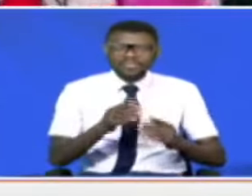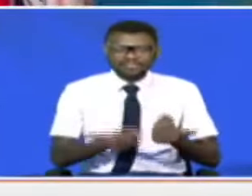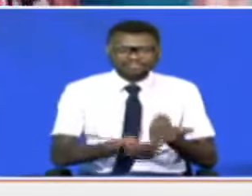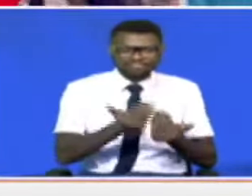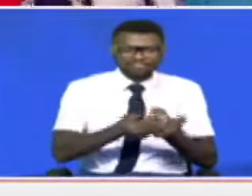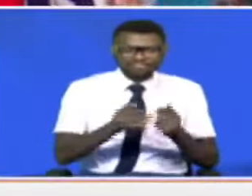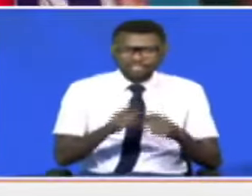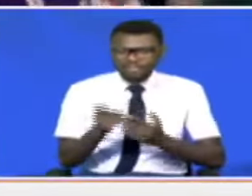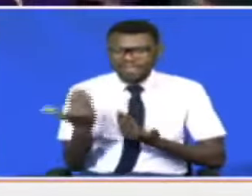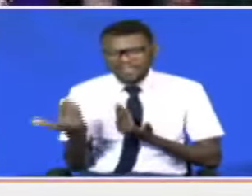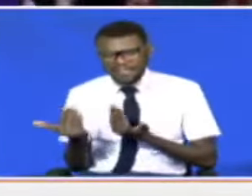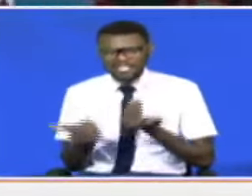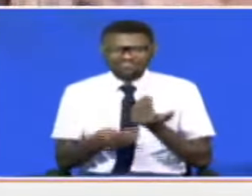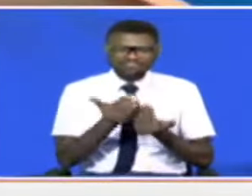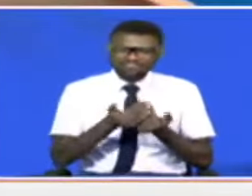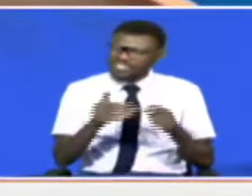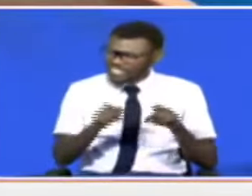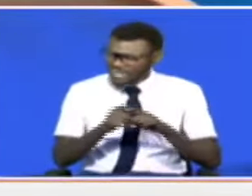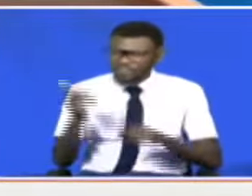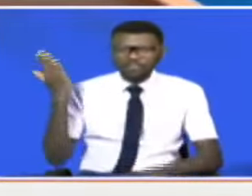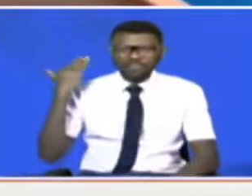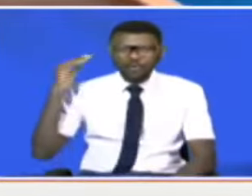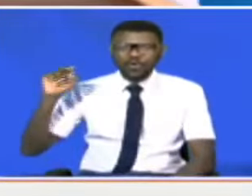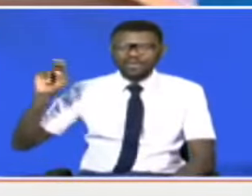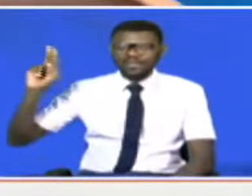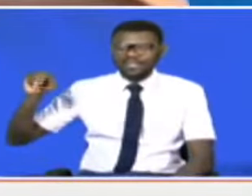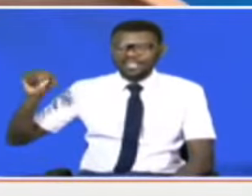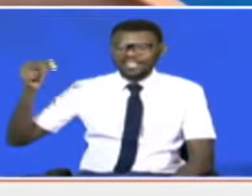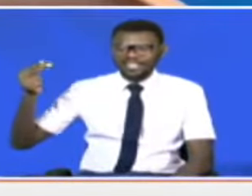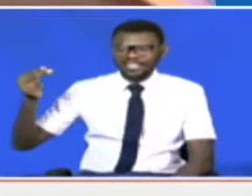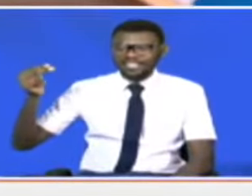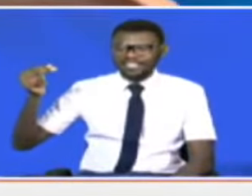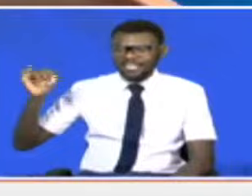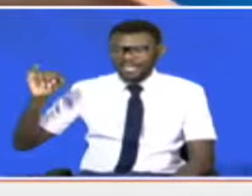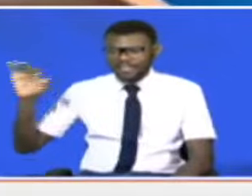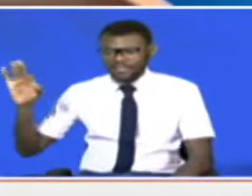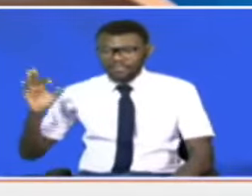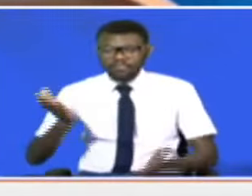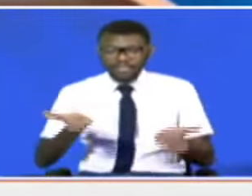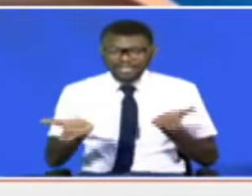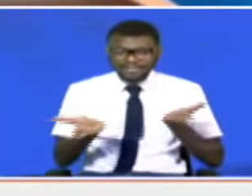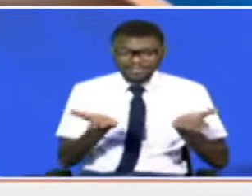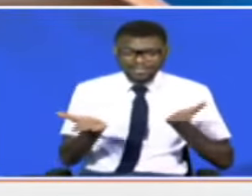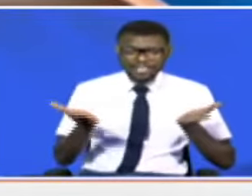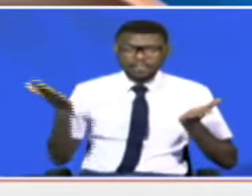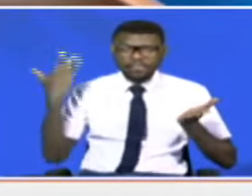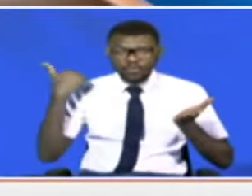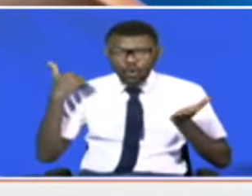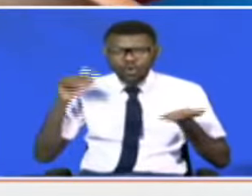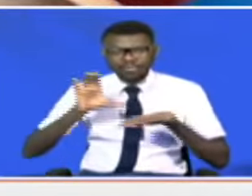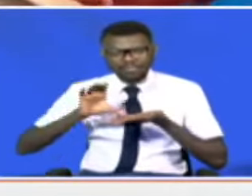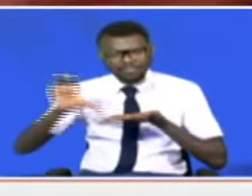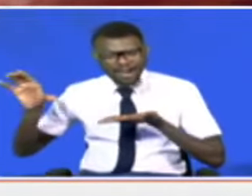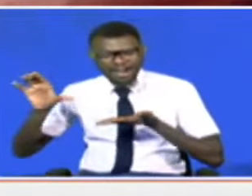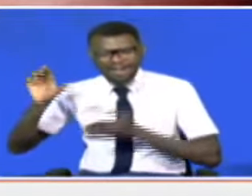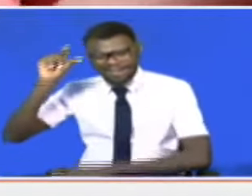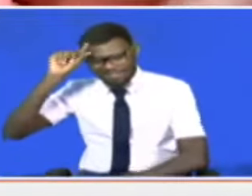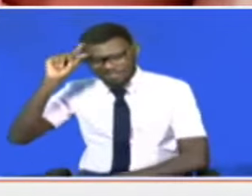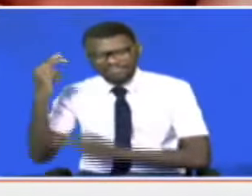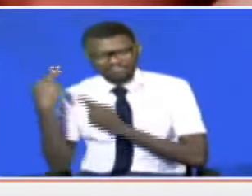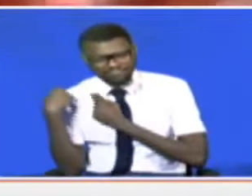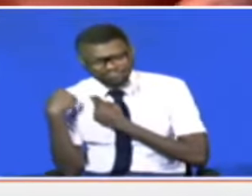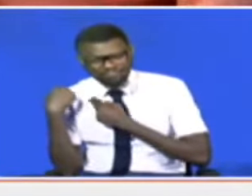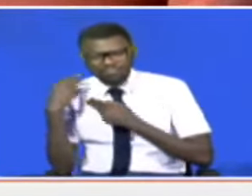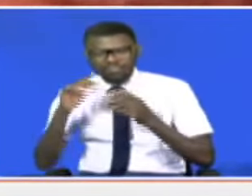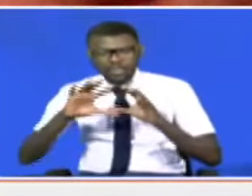as they were under NHIF. Social Health Authority says the services that were initially funded by the government, World